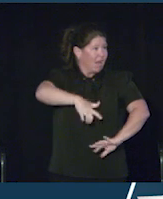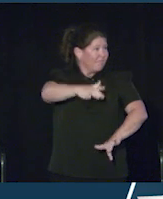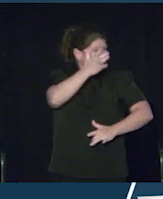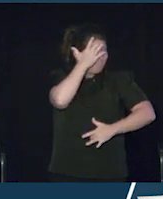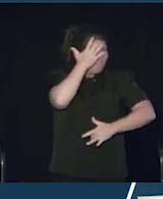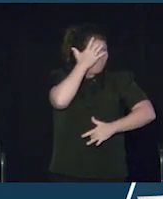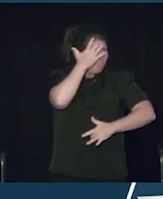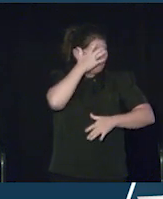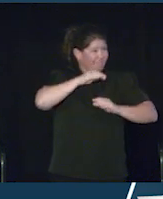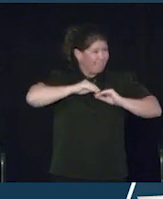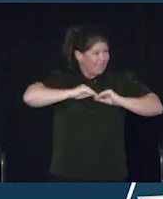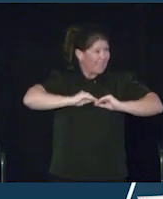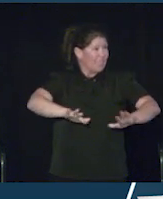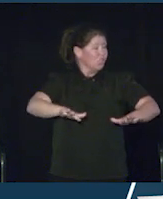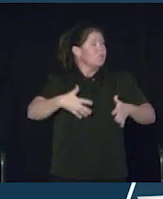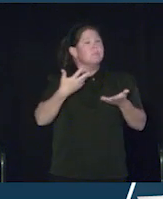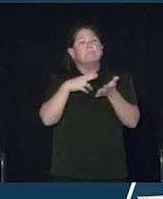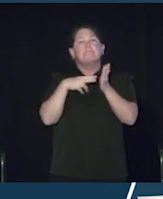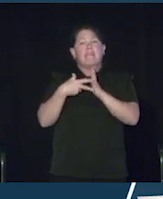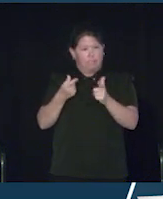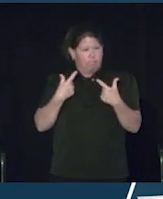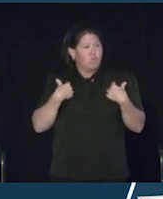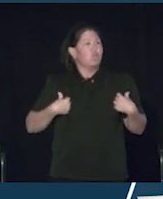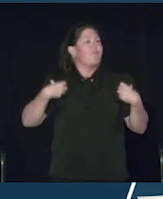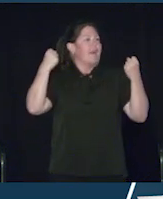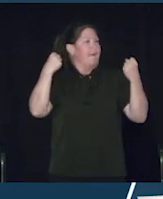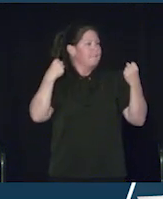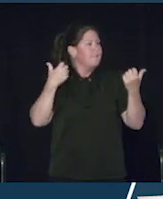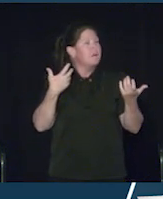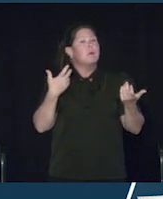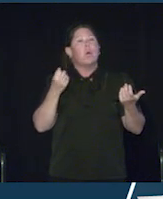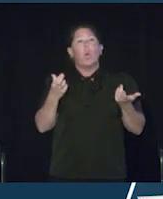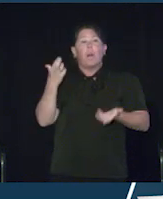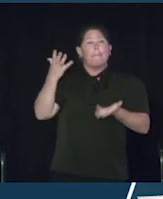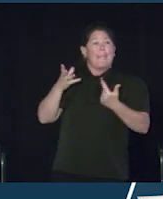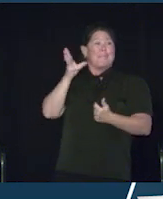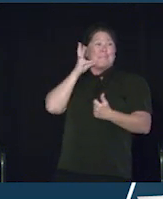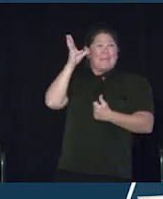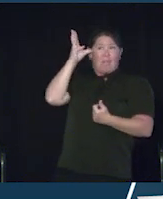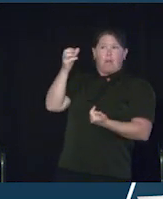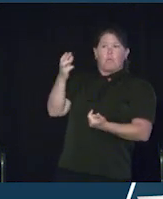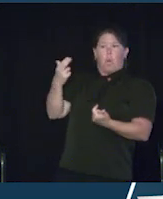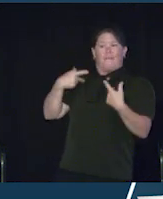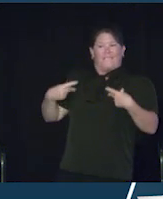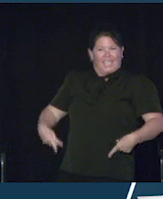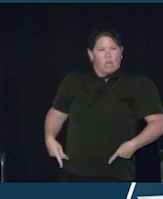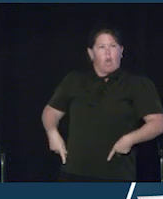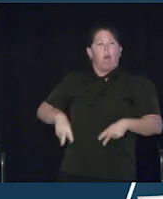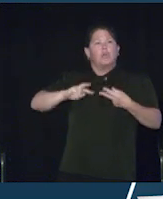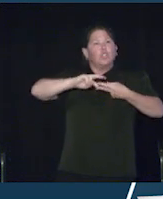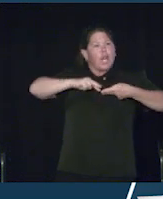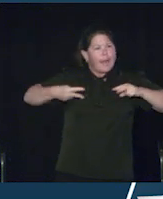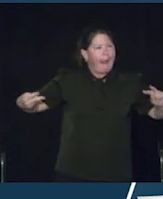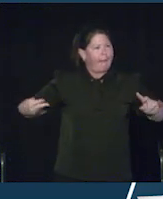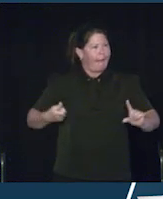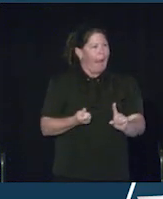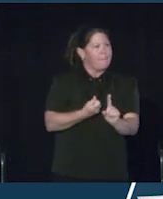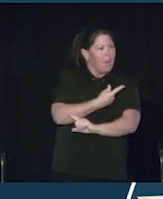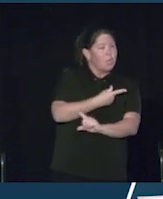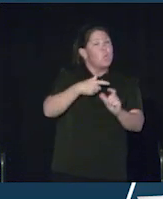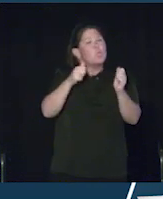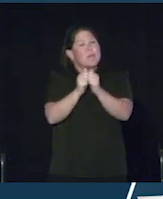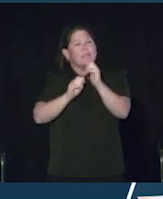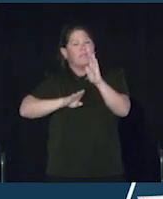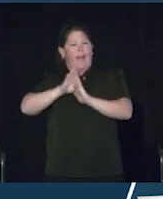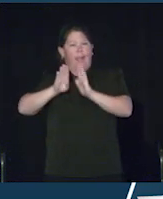developmental disability, or a child who has a physical or genetic anomaly associated with a developmental disability, but